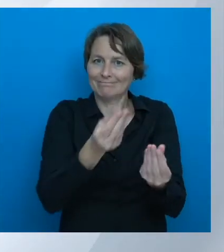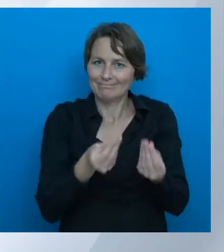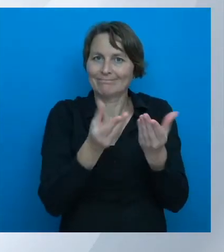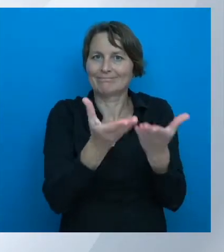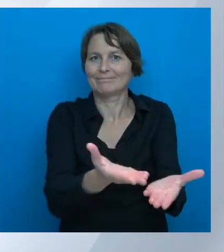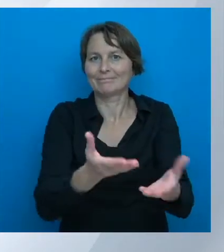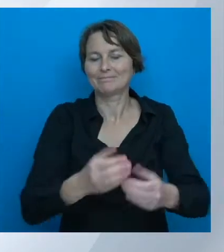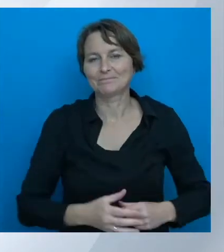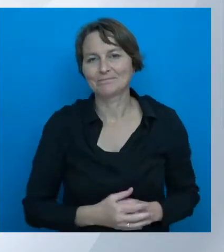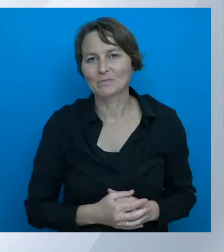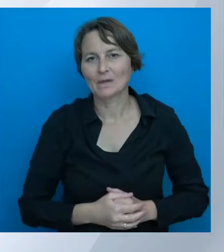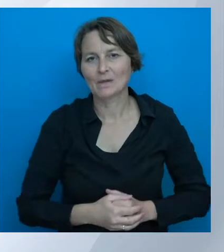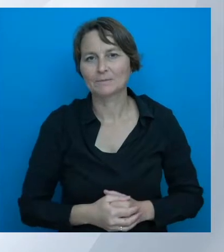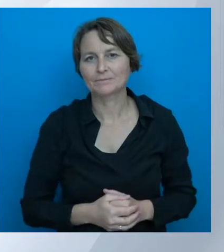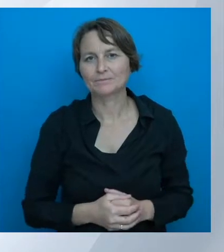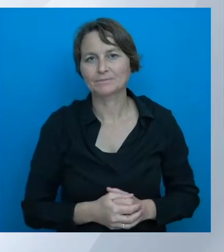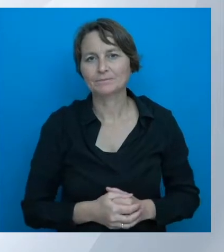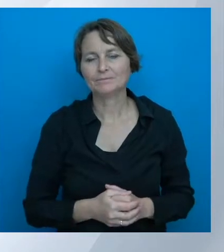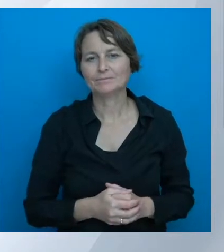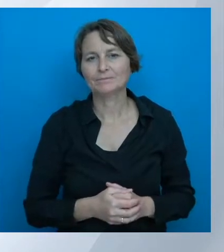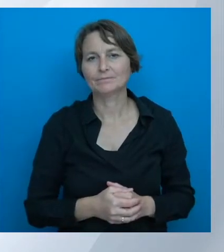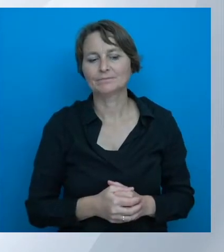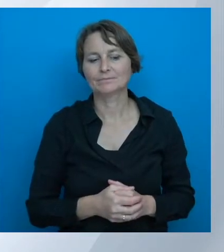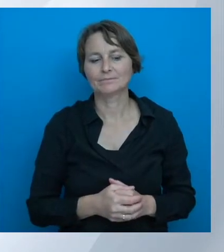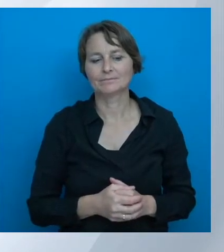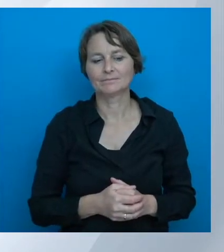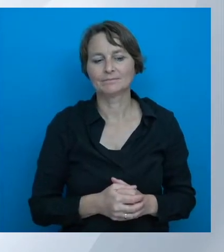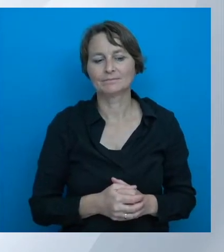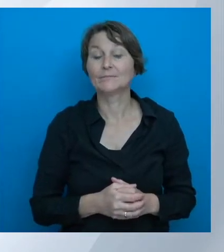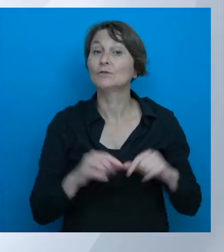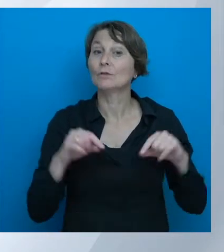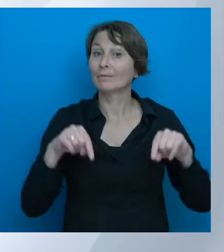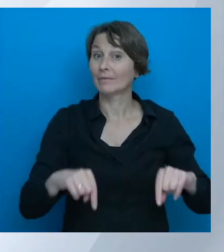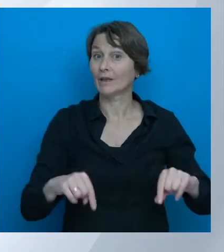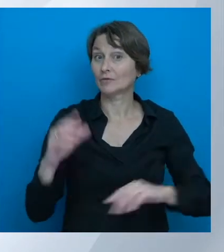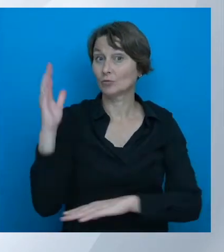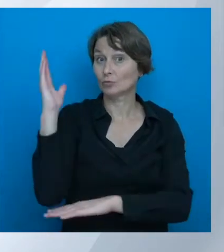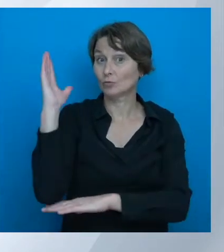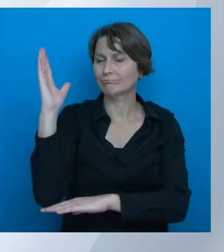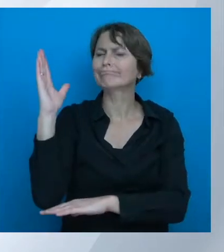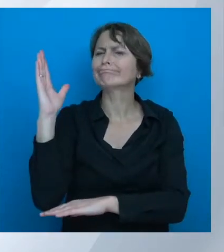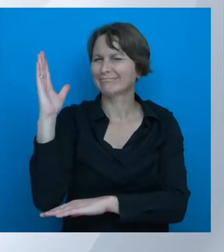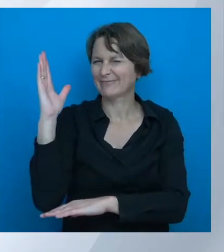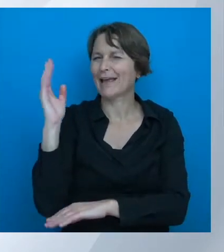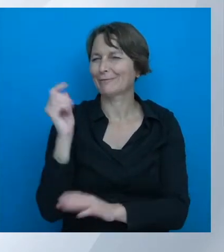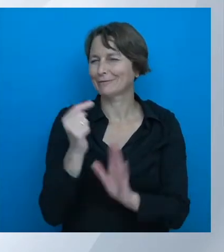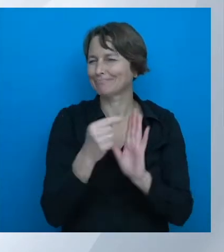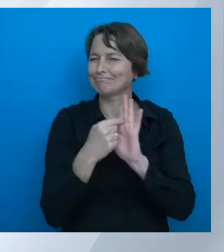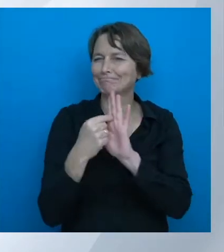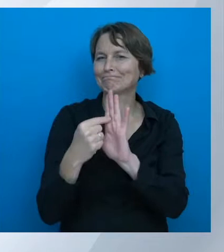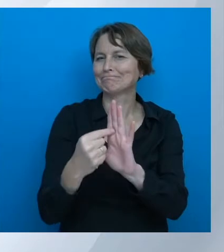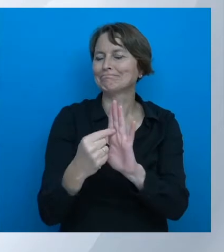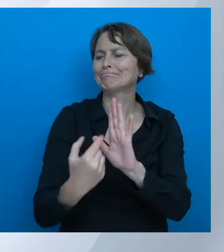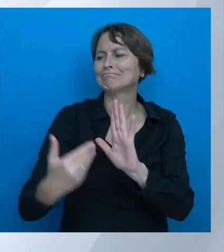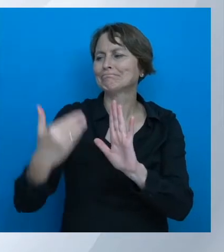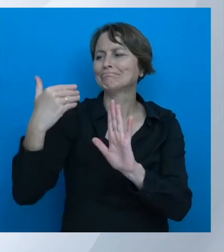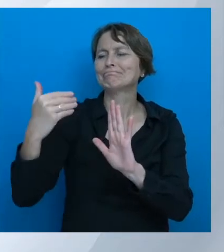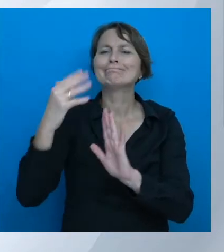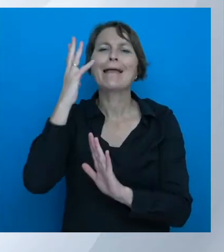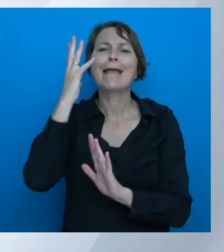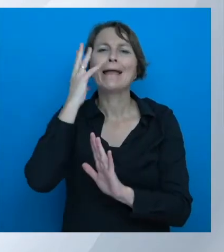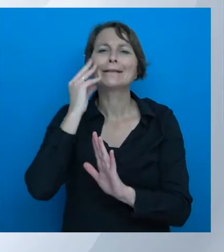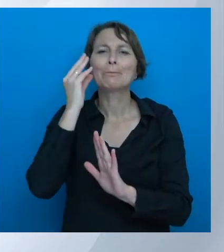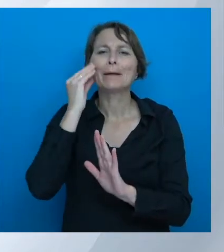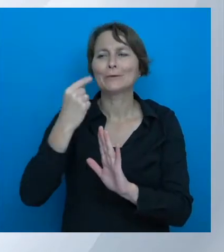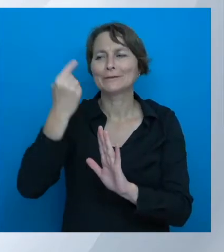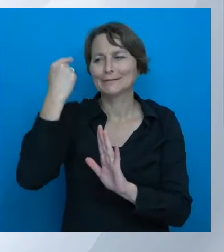Now, I'm going to use in this talk part of the experiment that I did with my team during this week. And it's just a simple